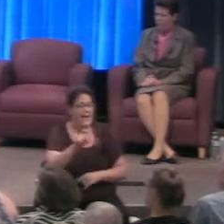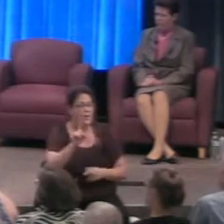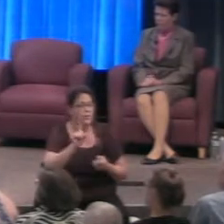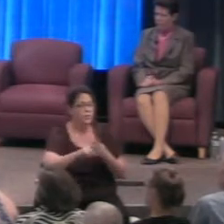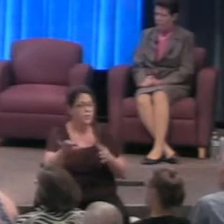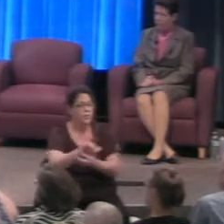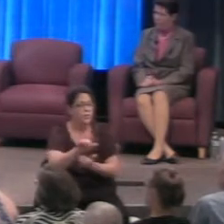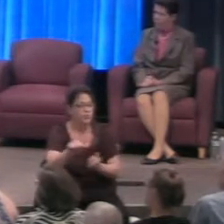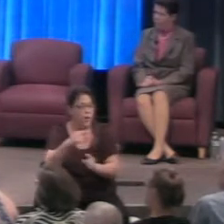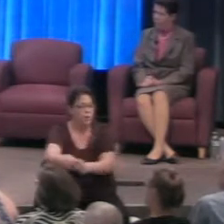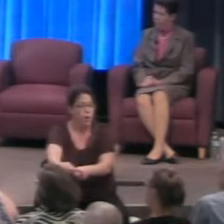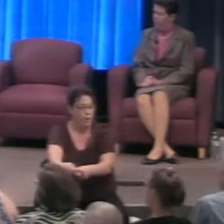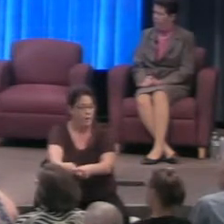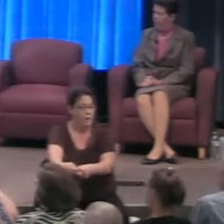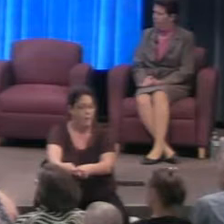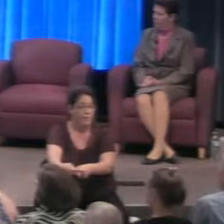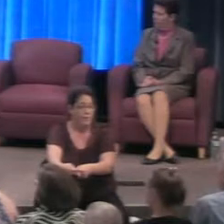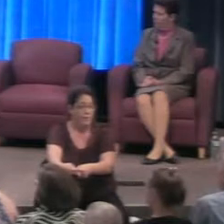targets,